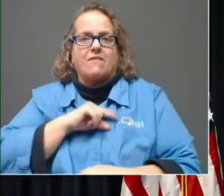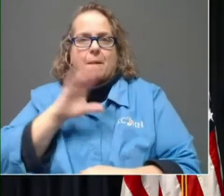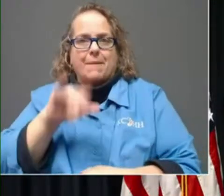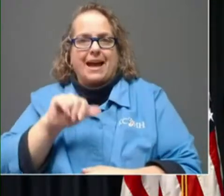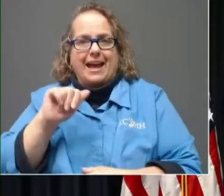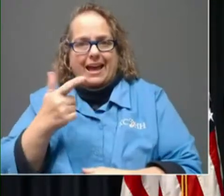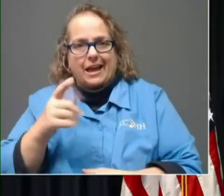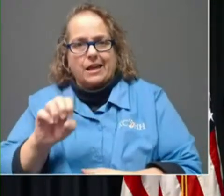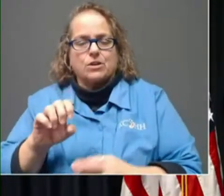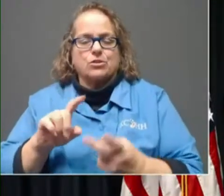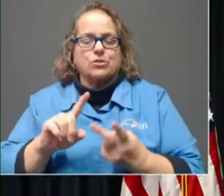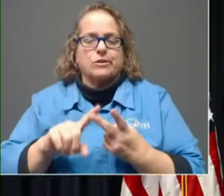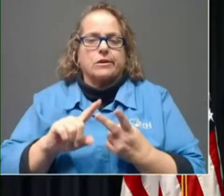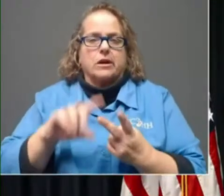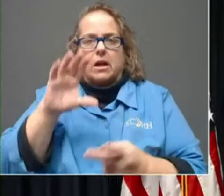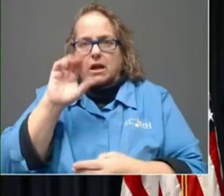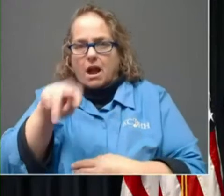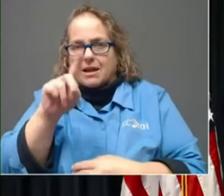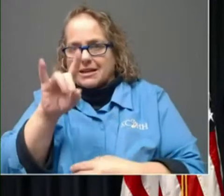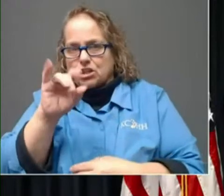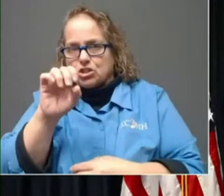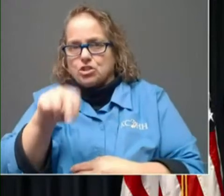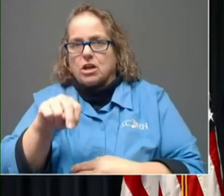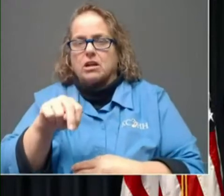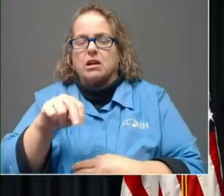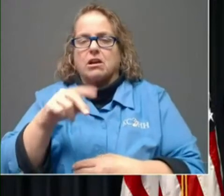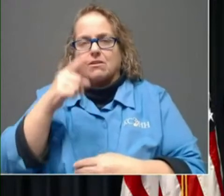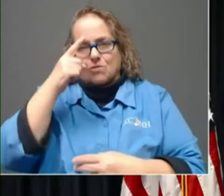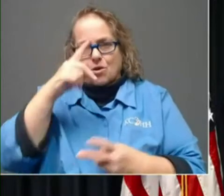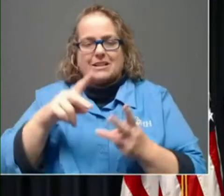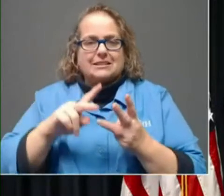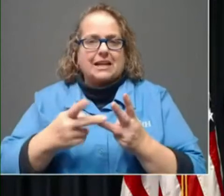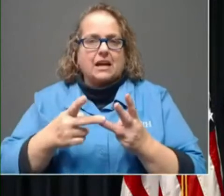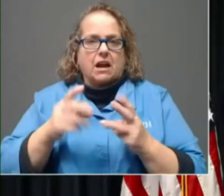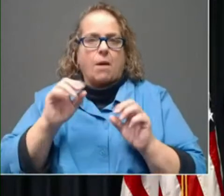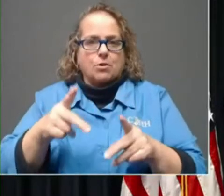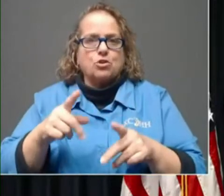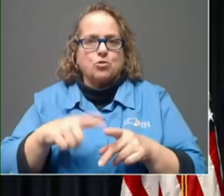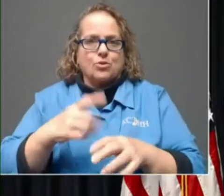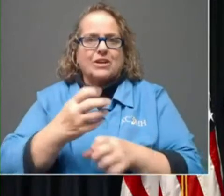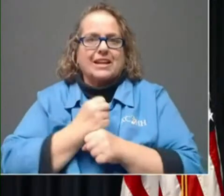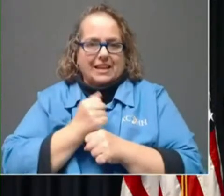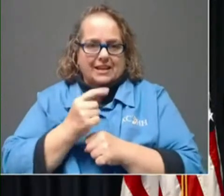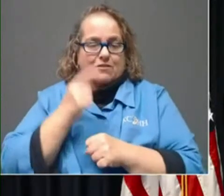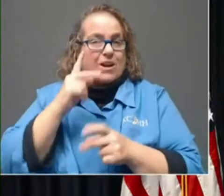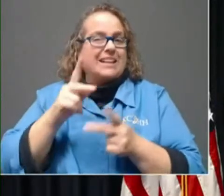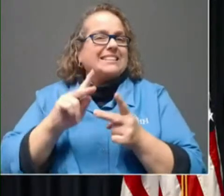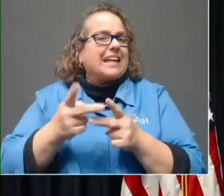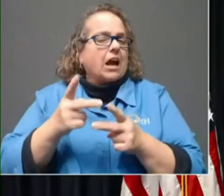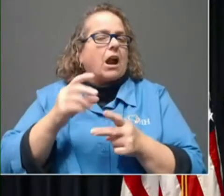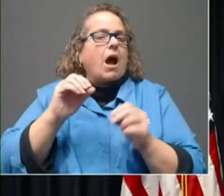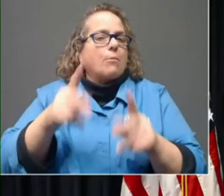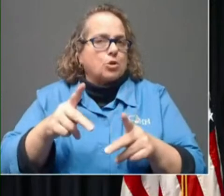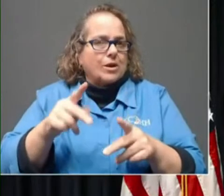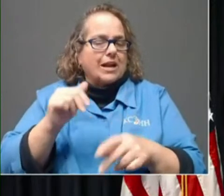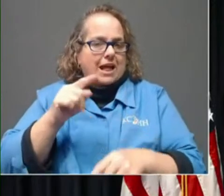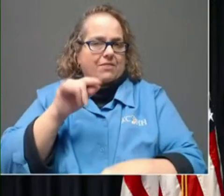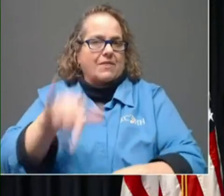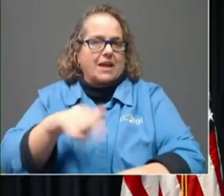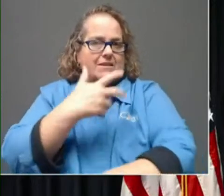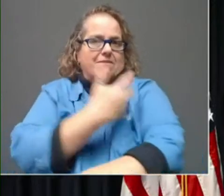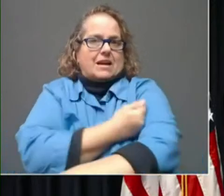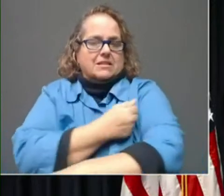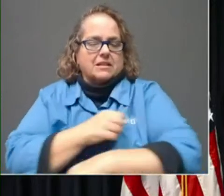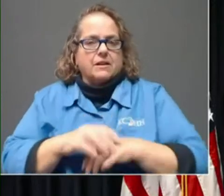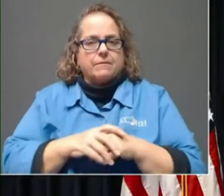condition for a second shot for a second opportunity at the vaccine. Chris Otts